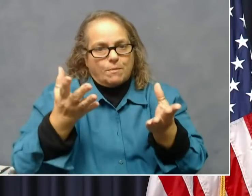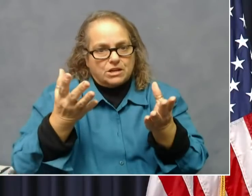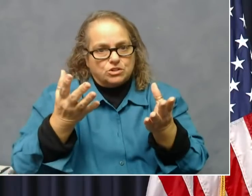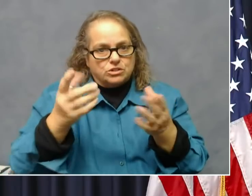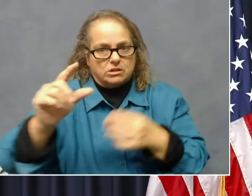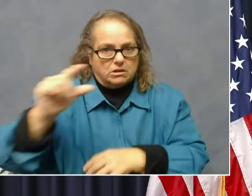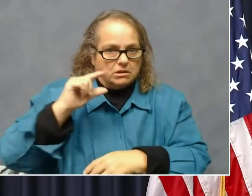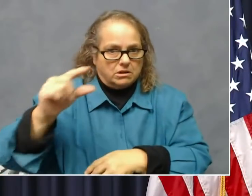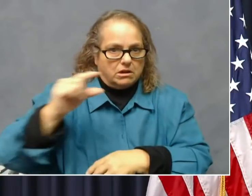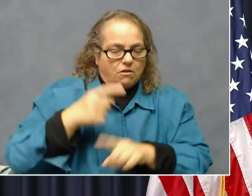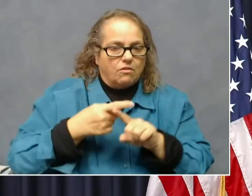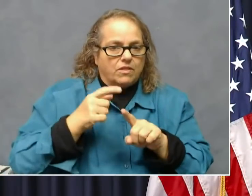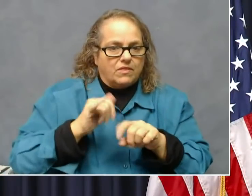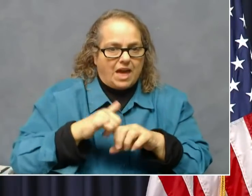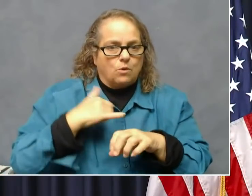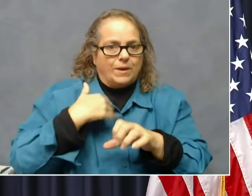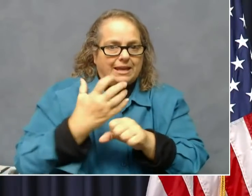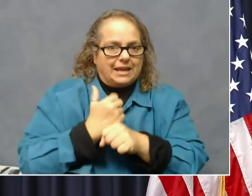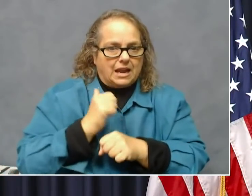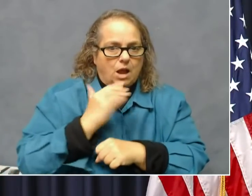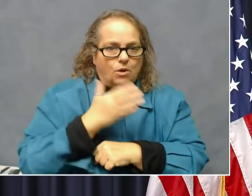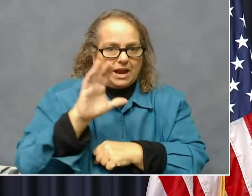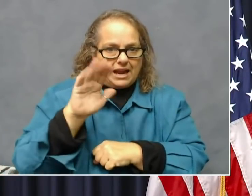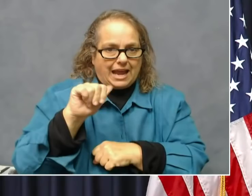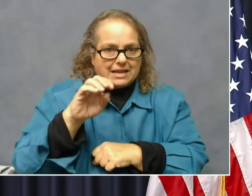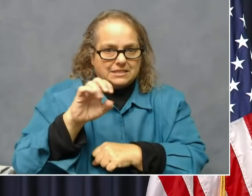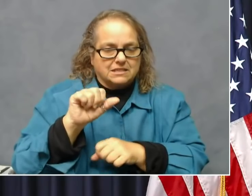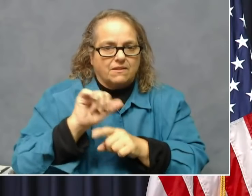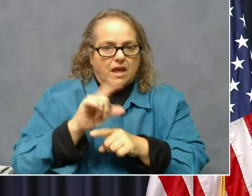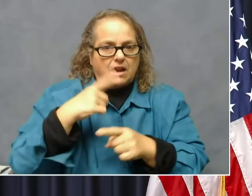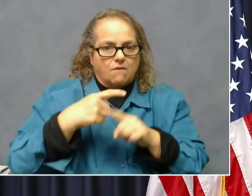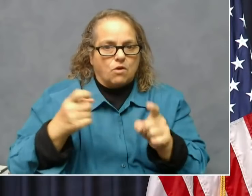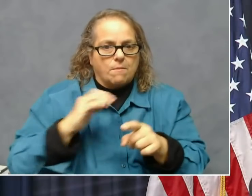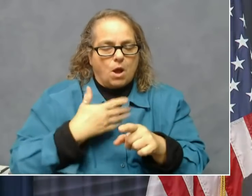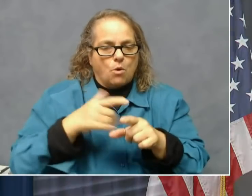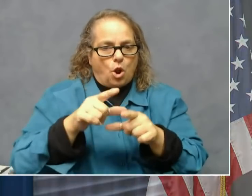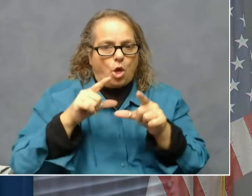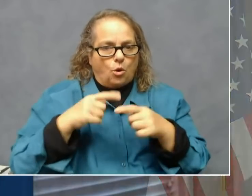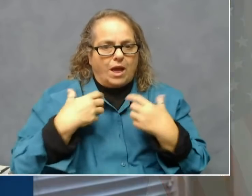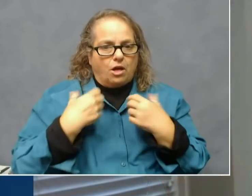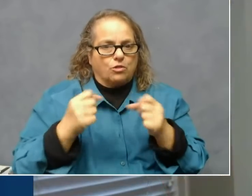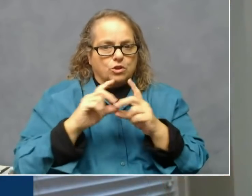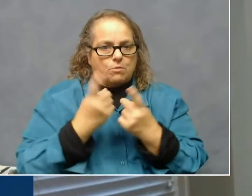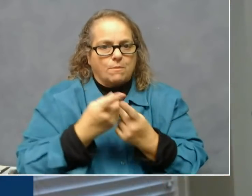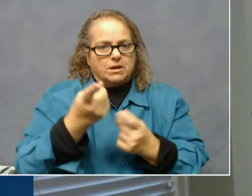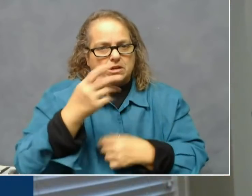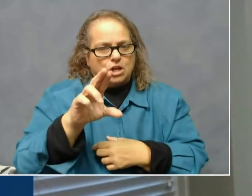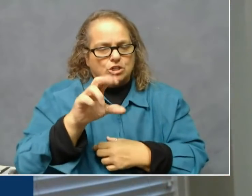our cases, which come from our local health departments having confirmed them. So, Dr. Stack?